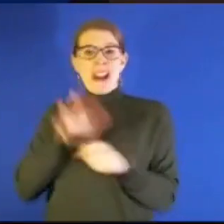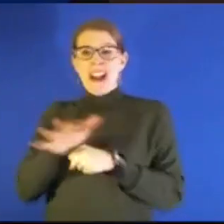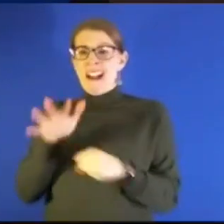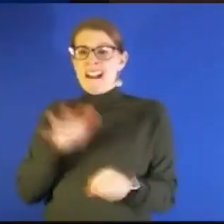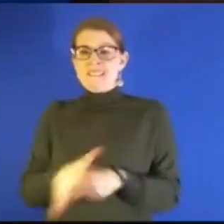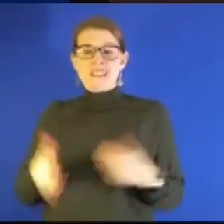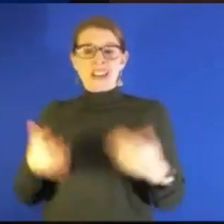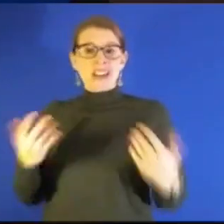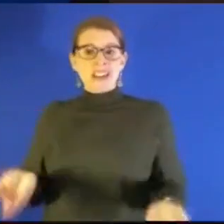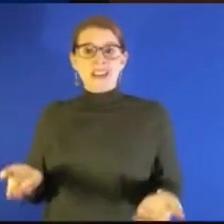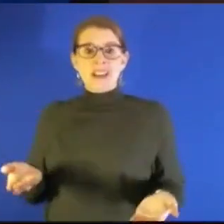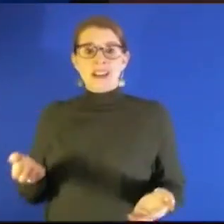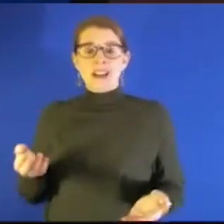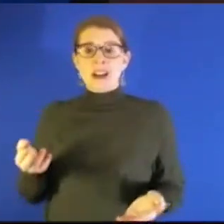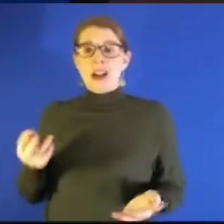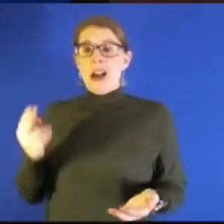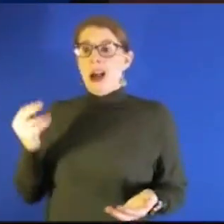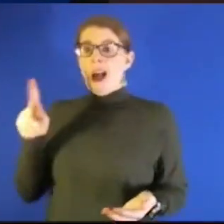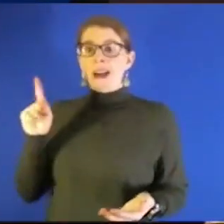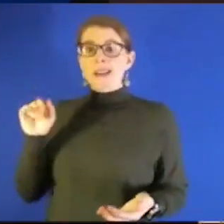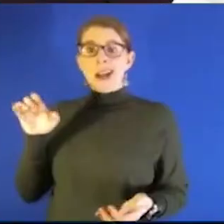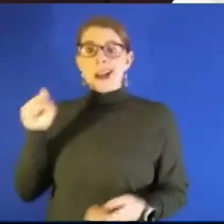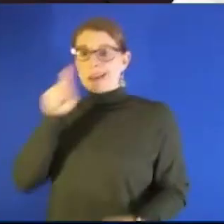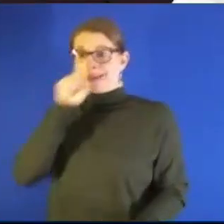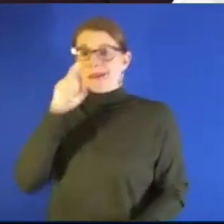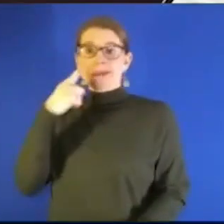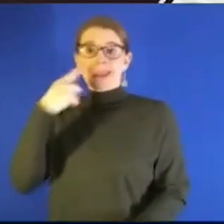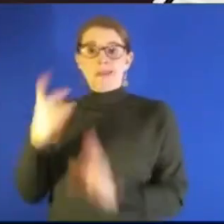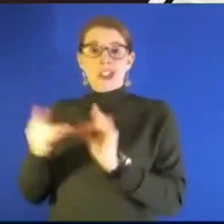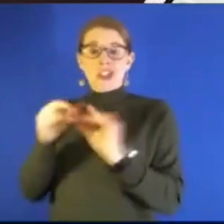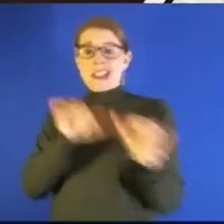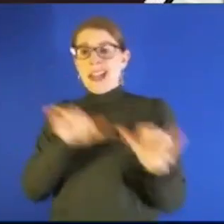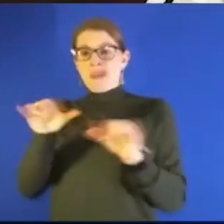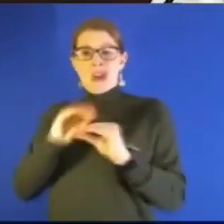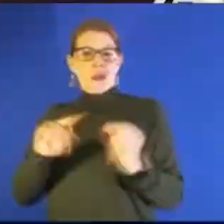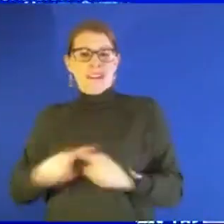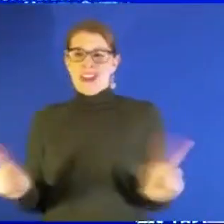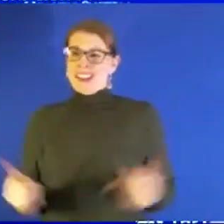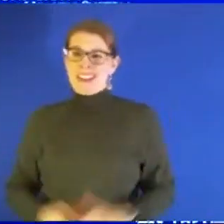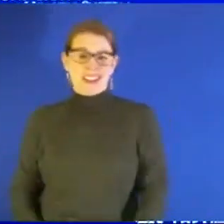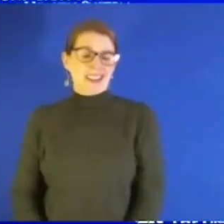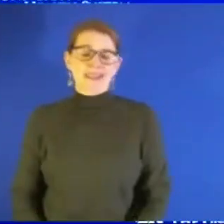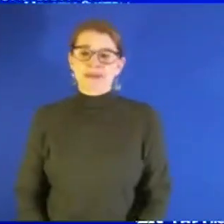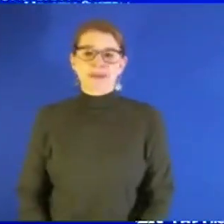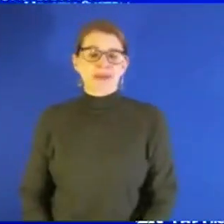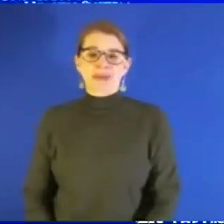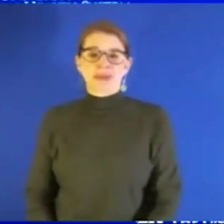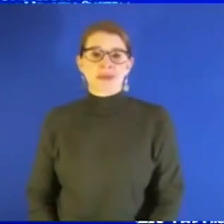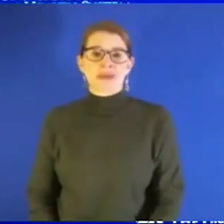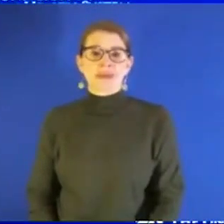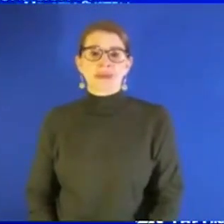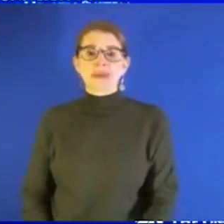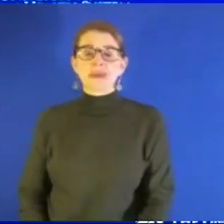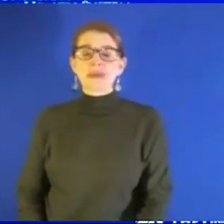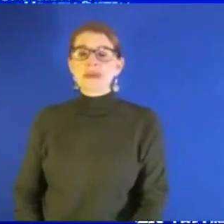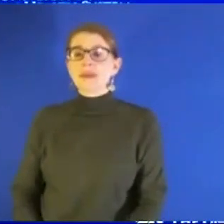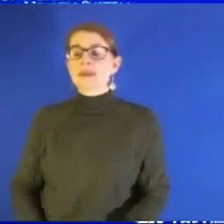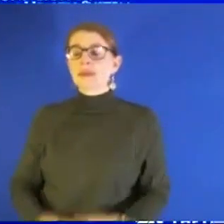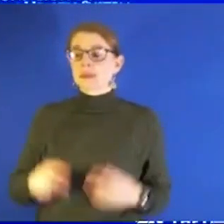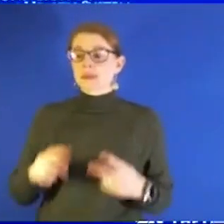saying that. We don't know enough. Yeah, there's no difference. Really, the inherent properties of this